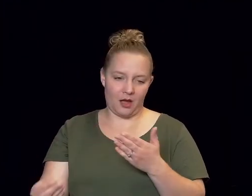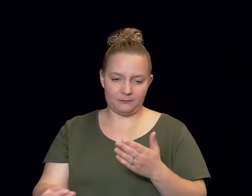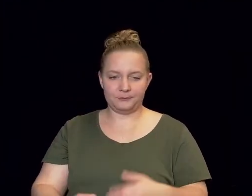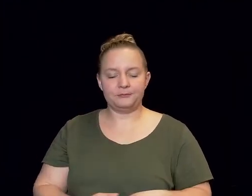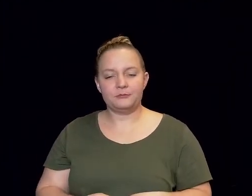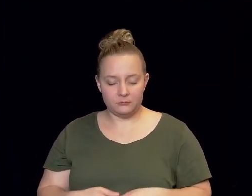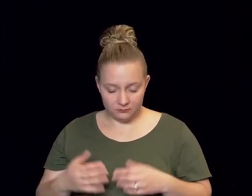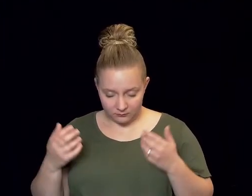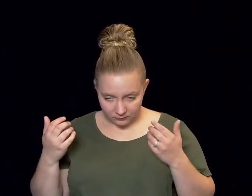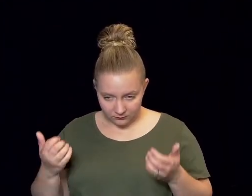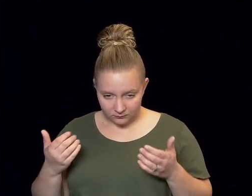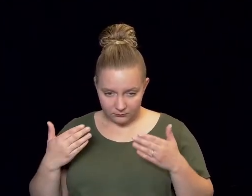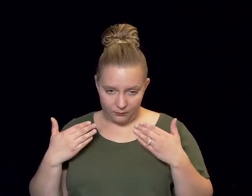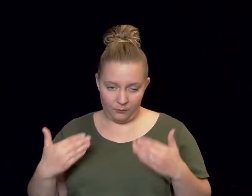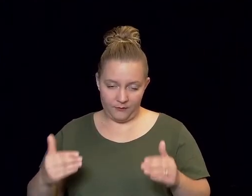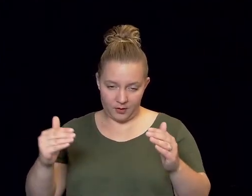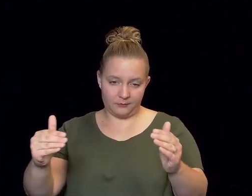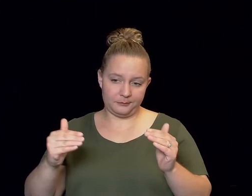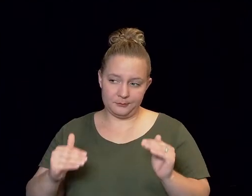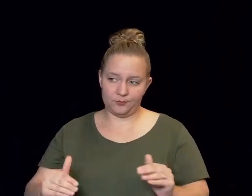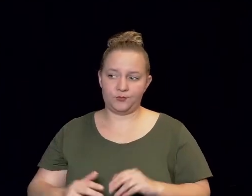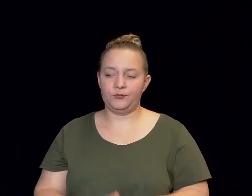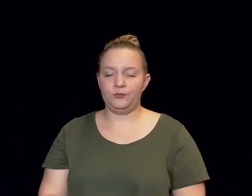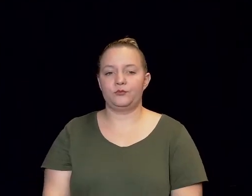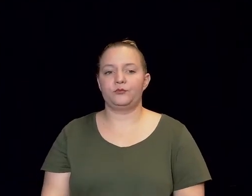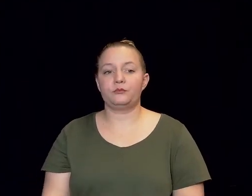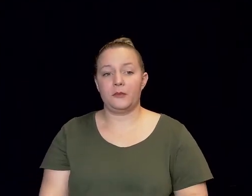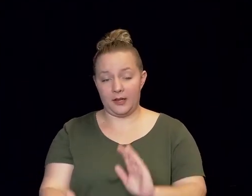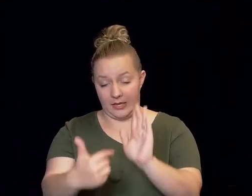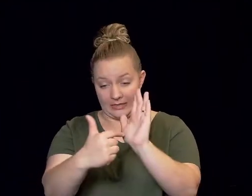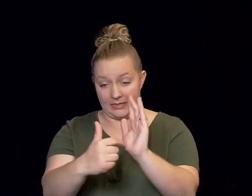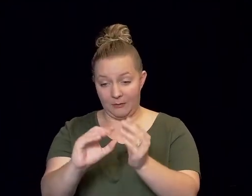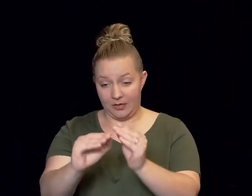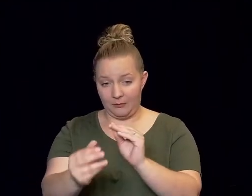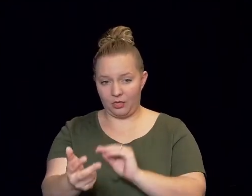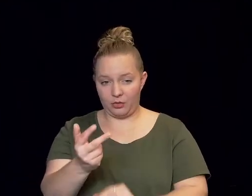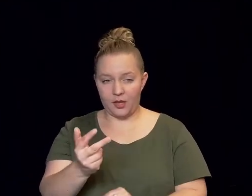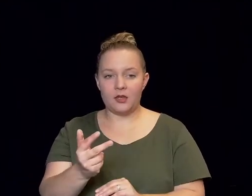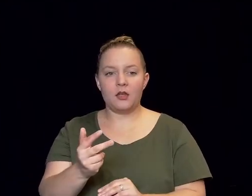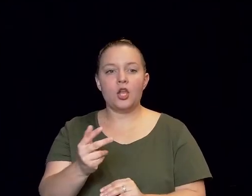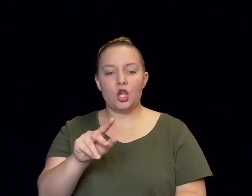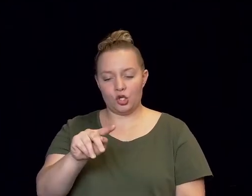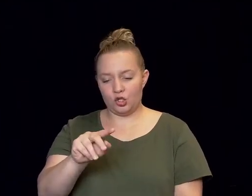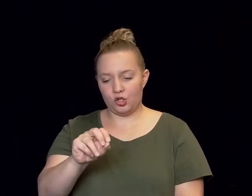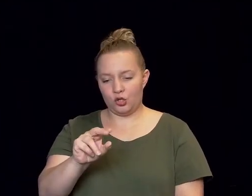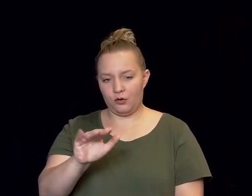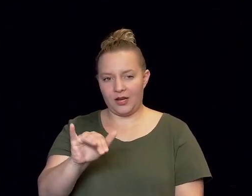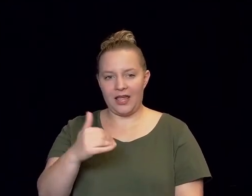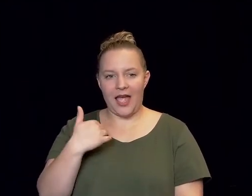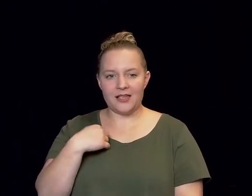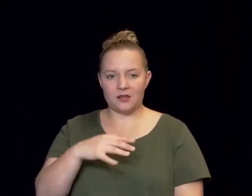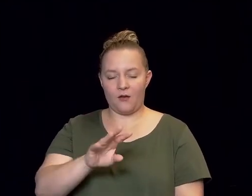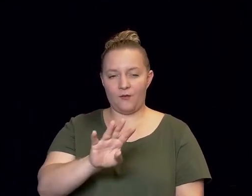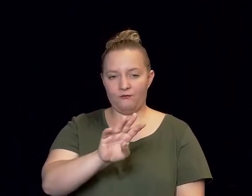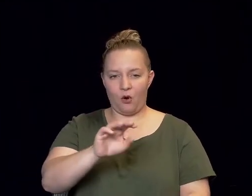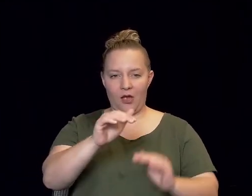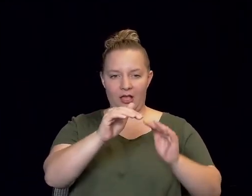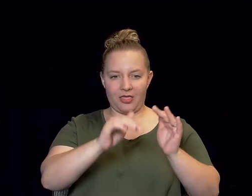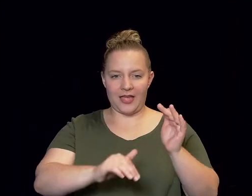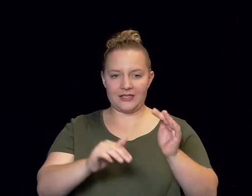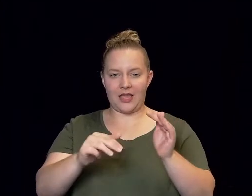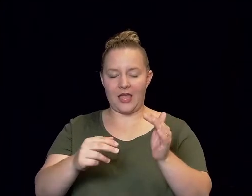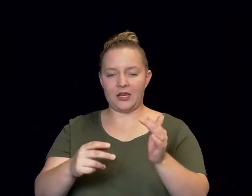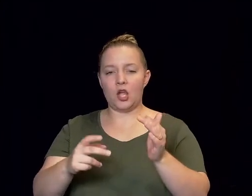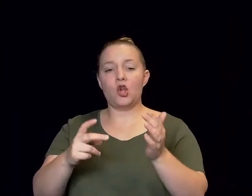And moving right along. Example number 3. Tony has 4 less than twice the number